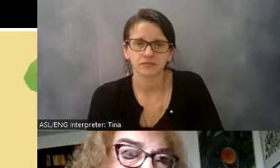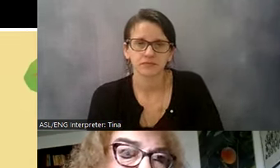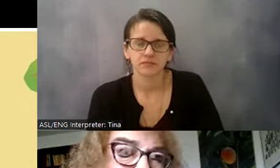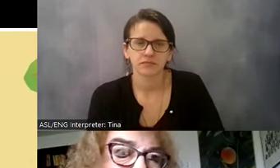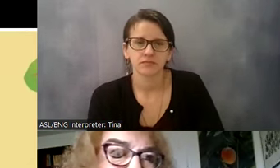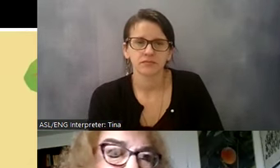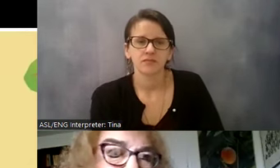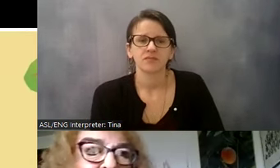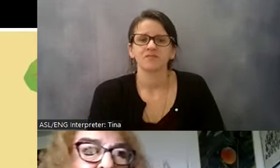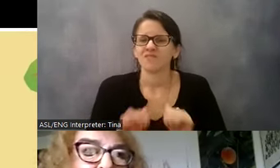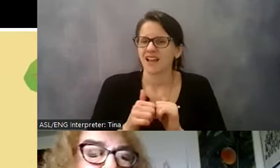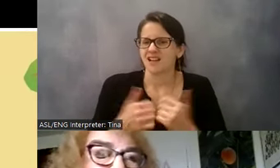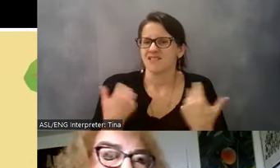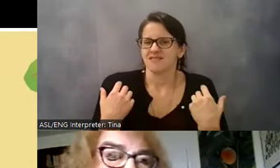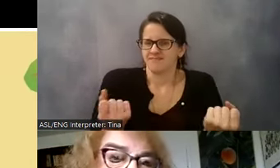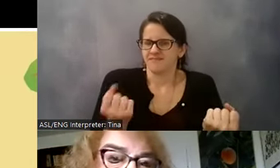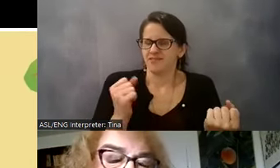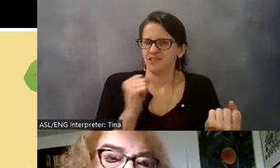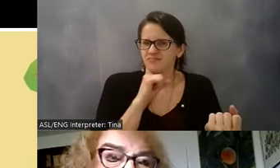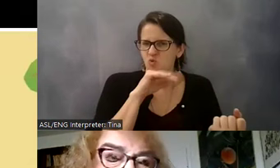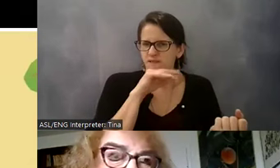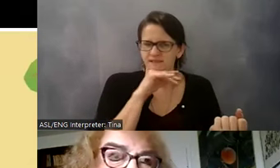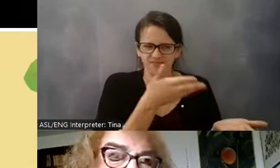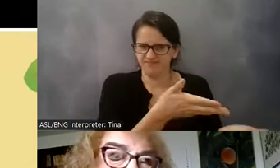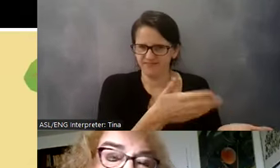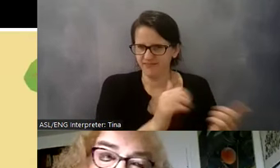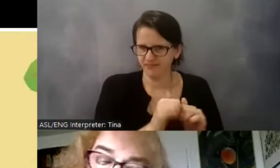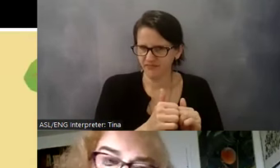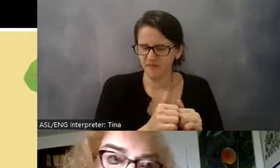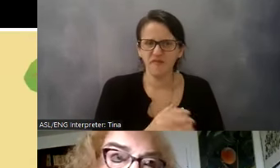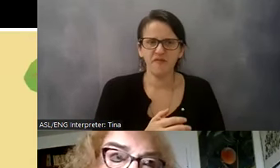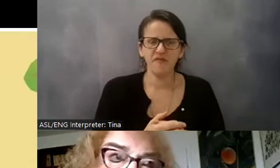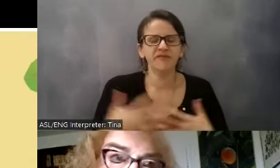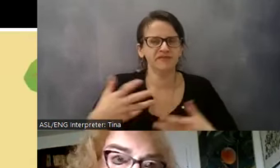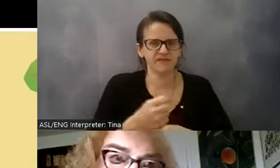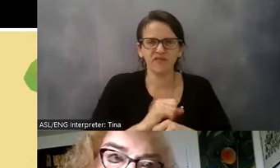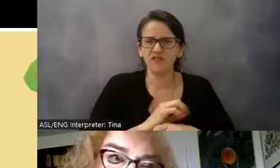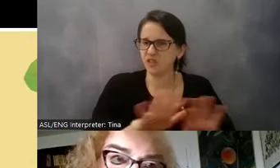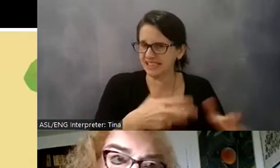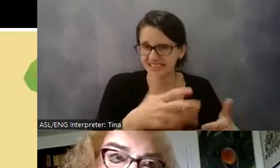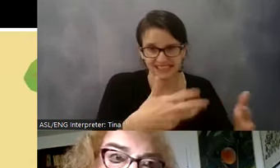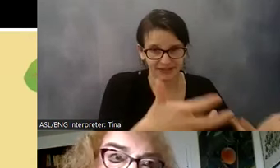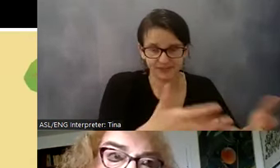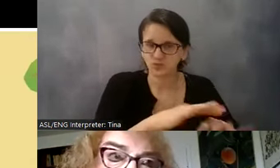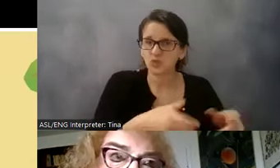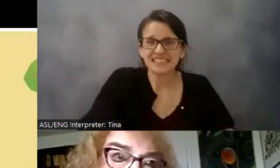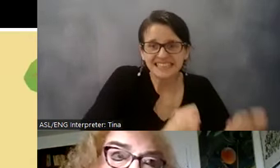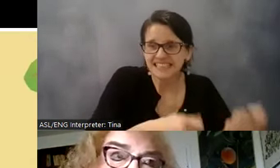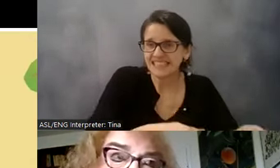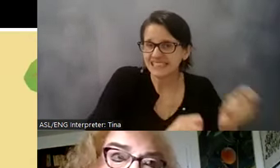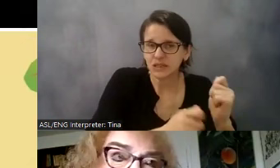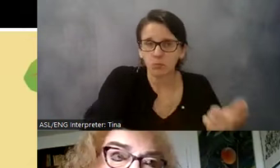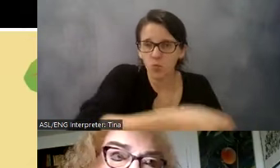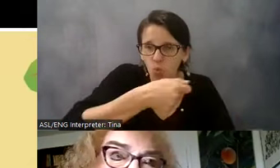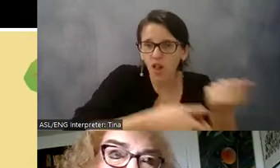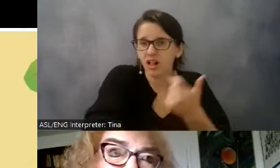So how do we get there? Well, let's just recap. No till, no dig, no pull in your garden.